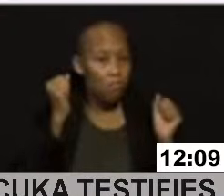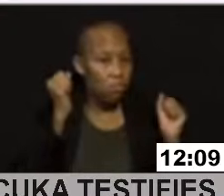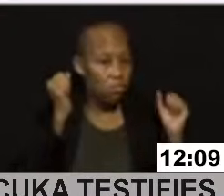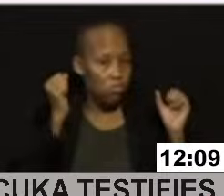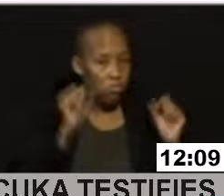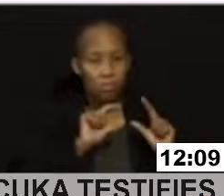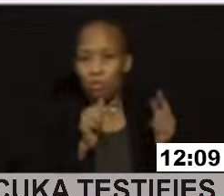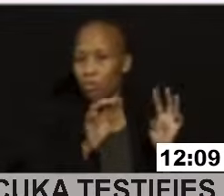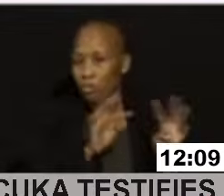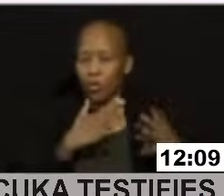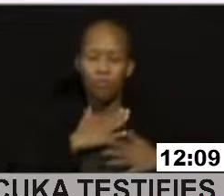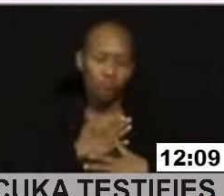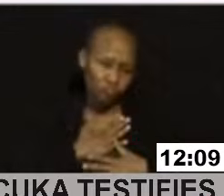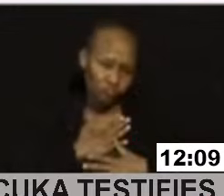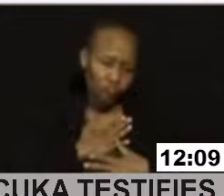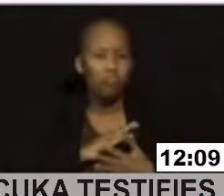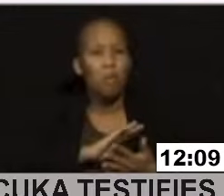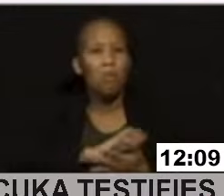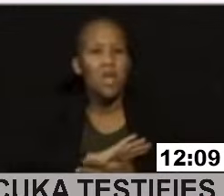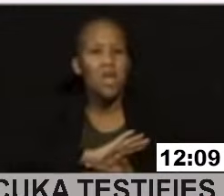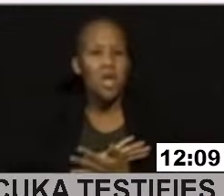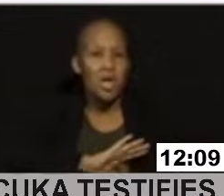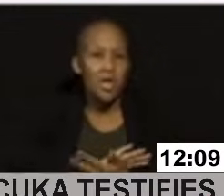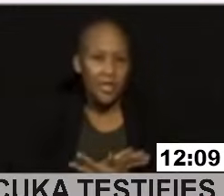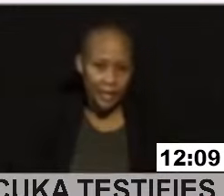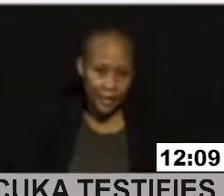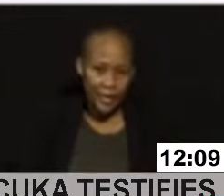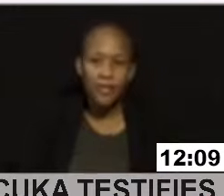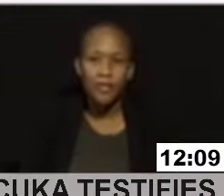greatly appreciated. As